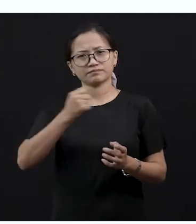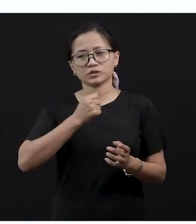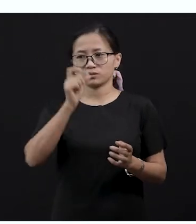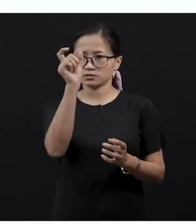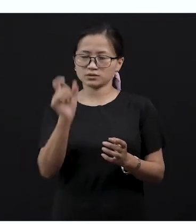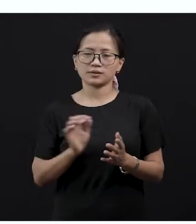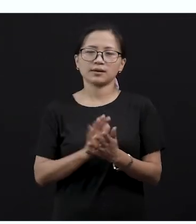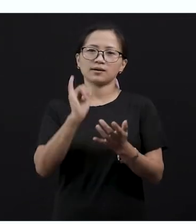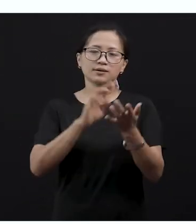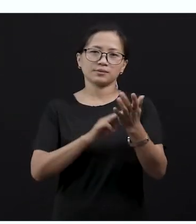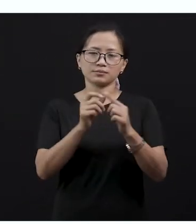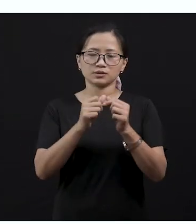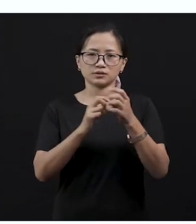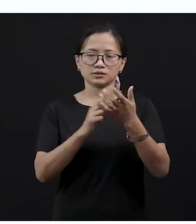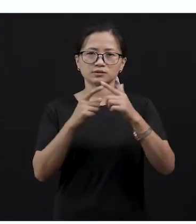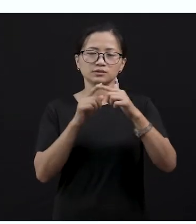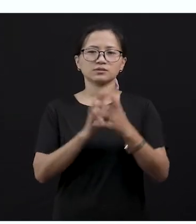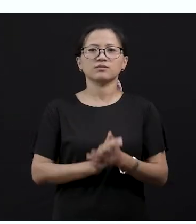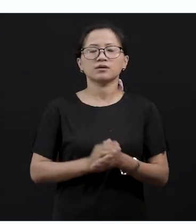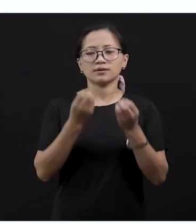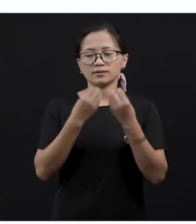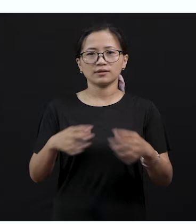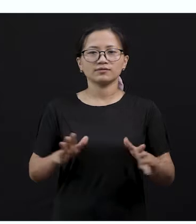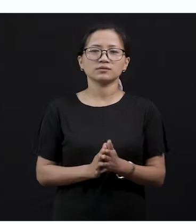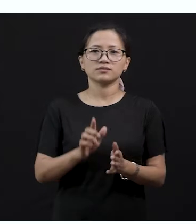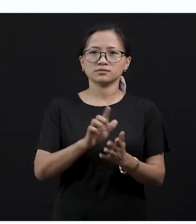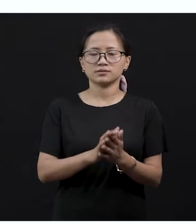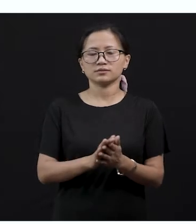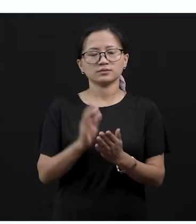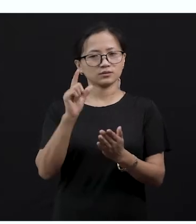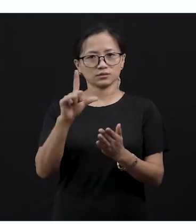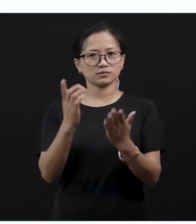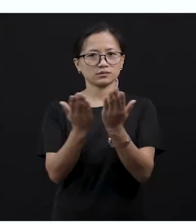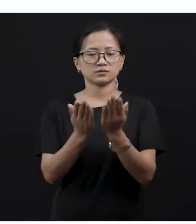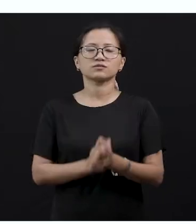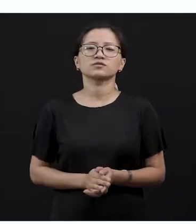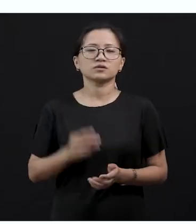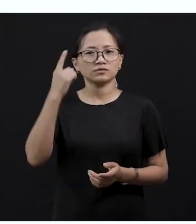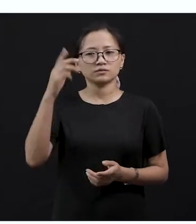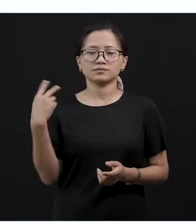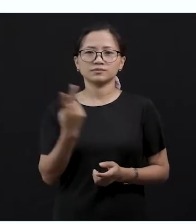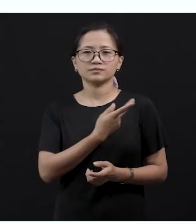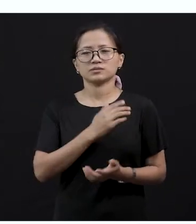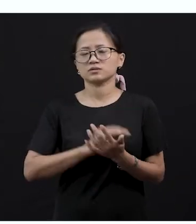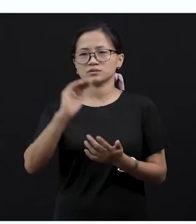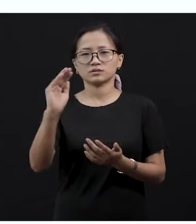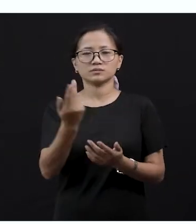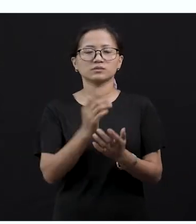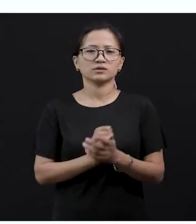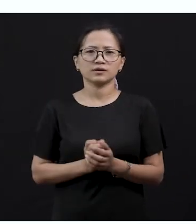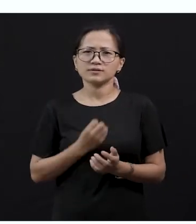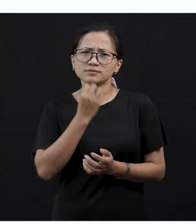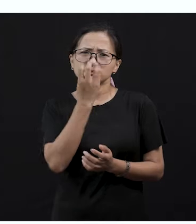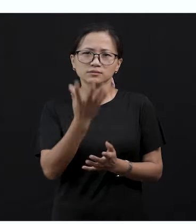a great impact. That is, they have left a great lesson for us. And because of some of them, our life has